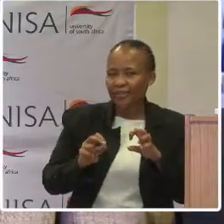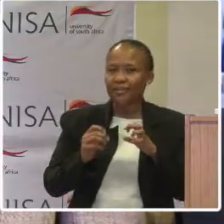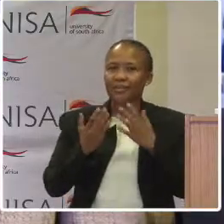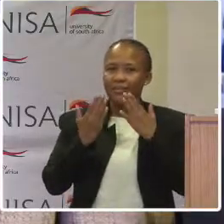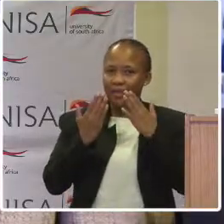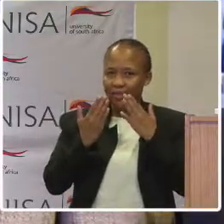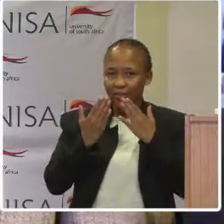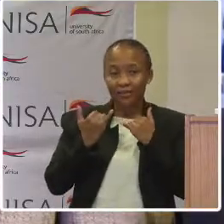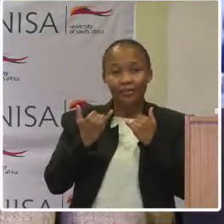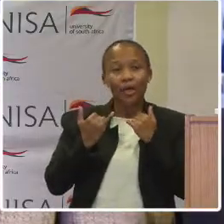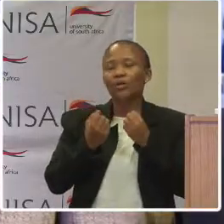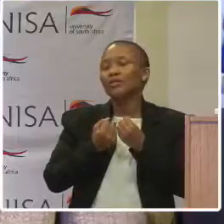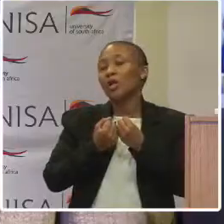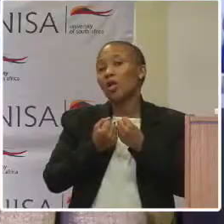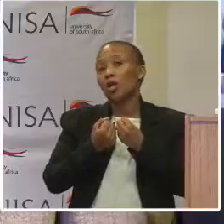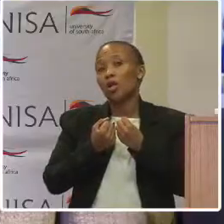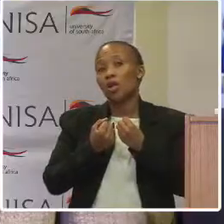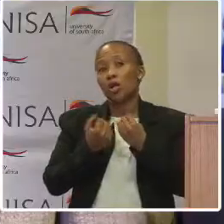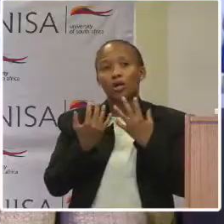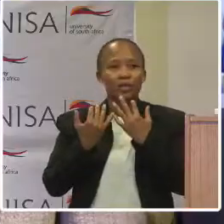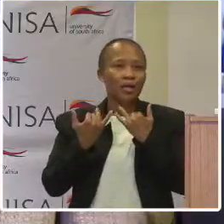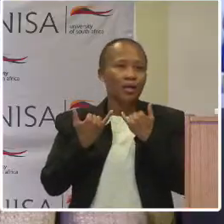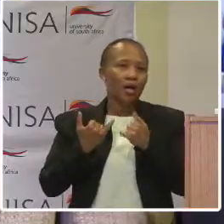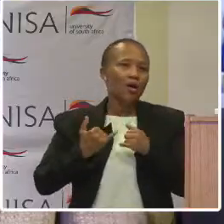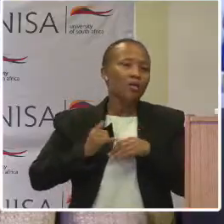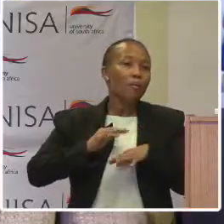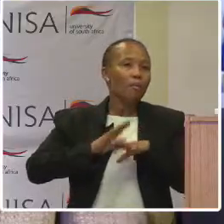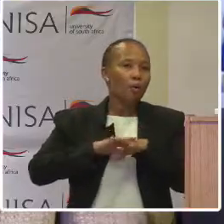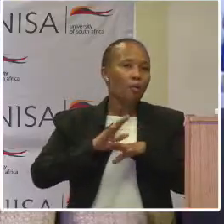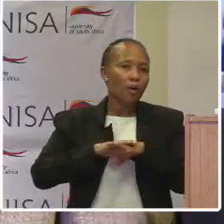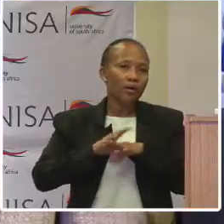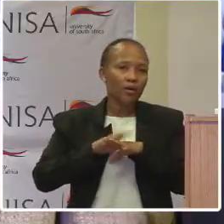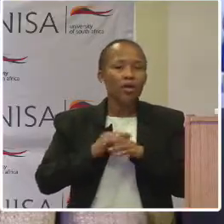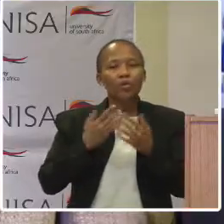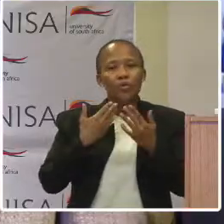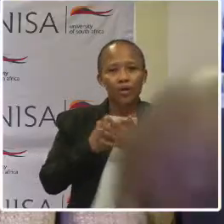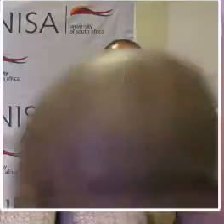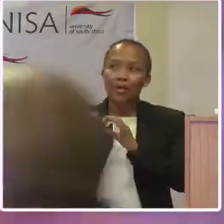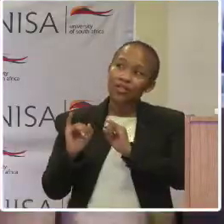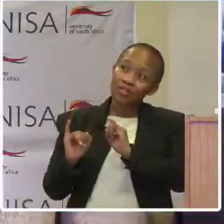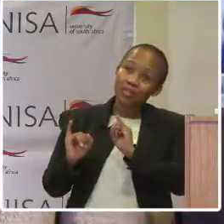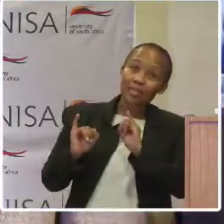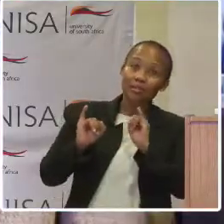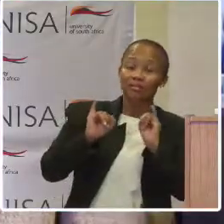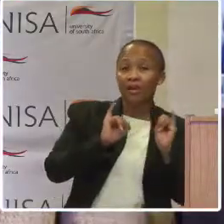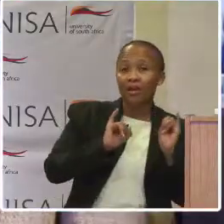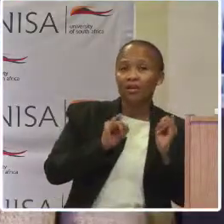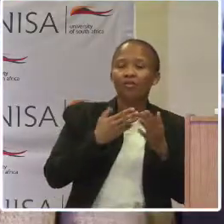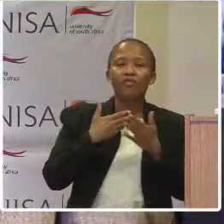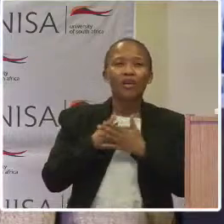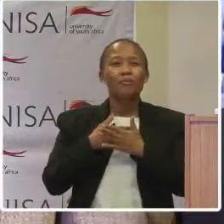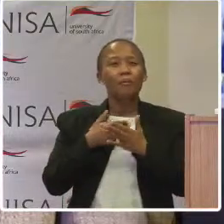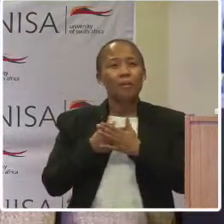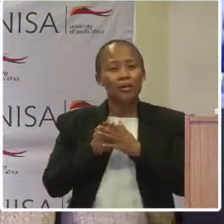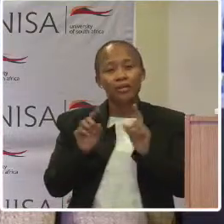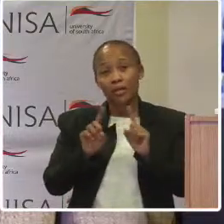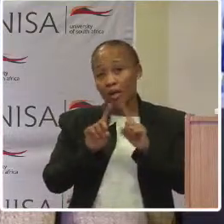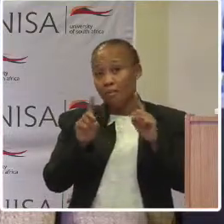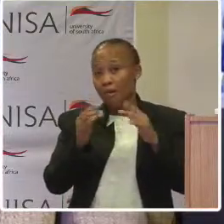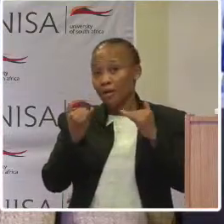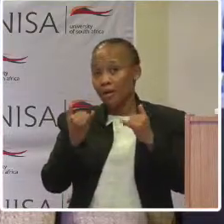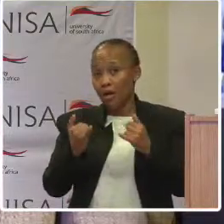at the moment so that we can revive that lost capability, but not in the sense of what used to be, but